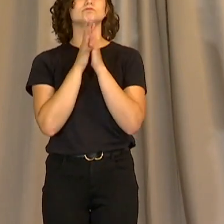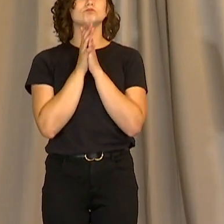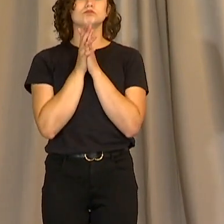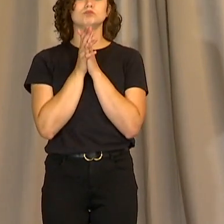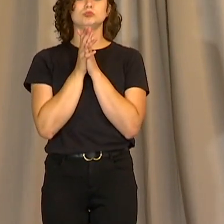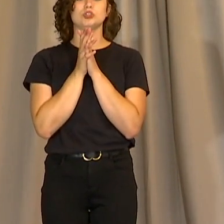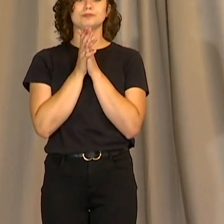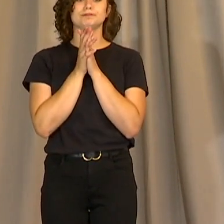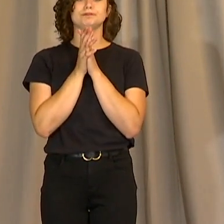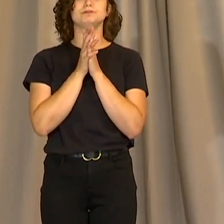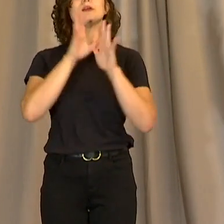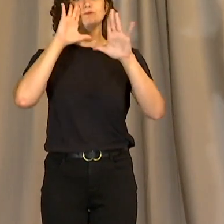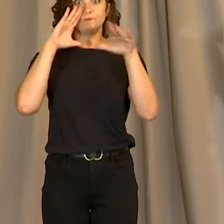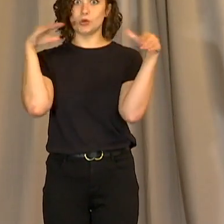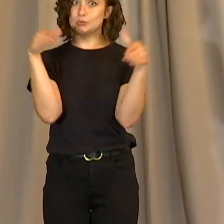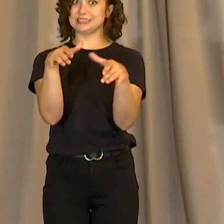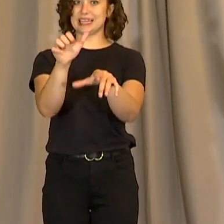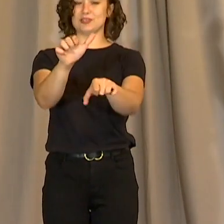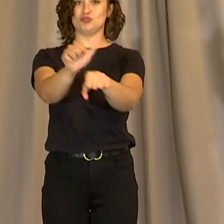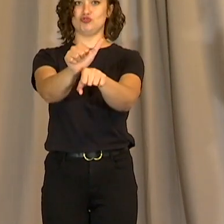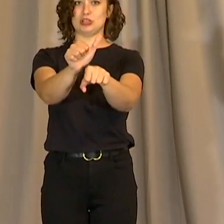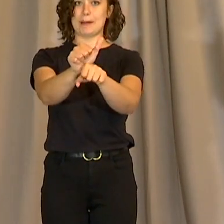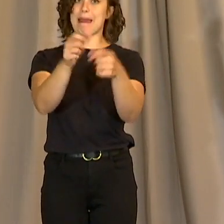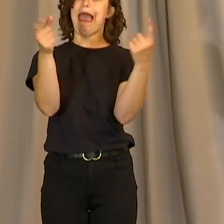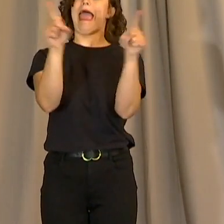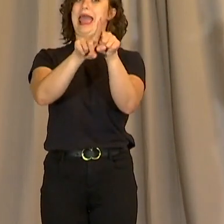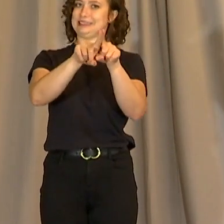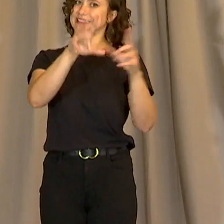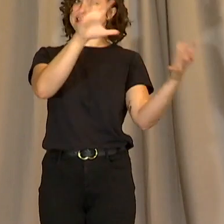staying focused on the job as a disruptor.